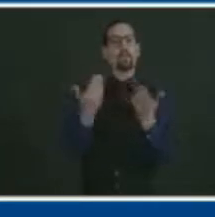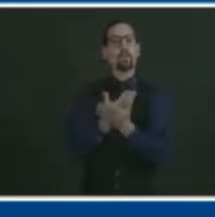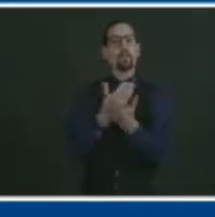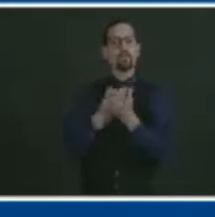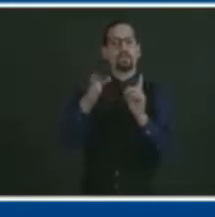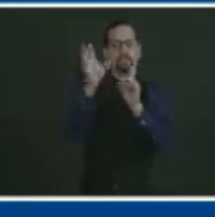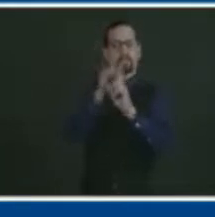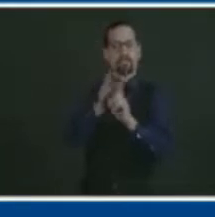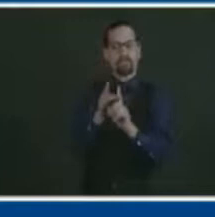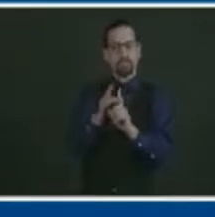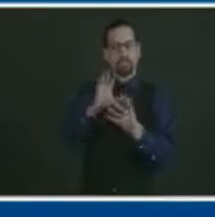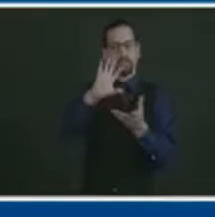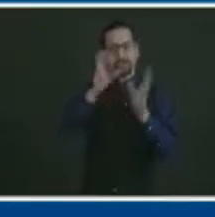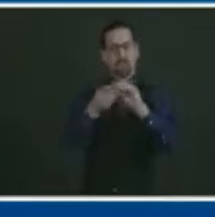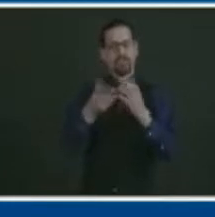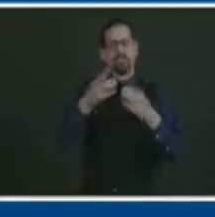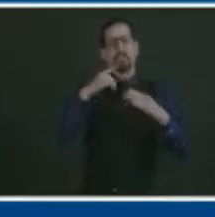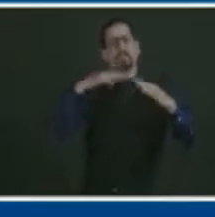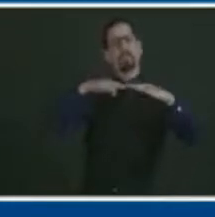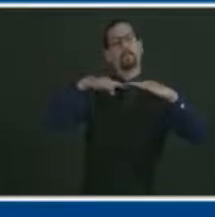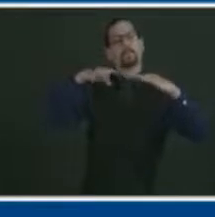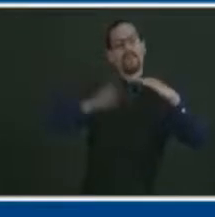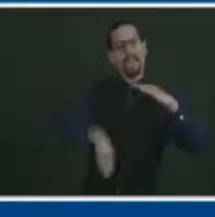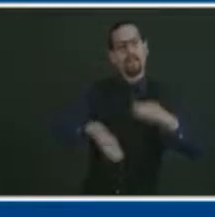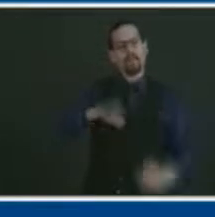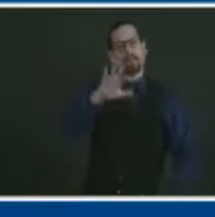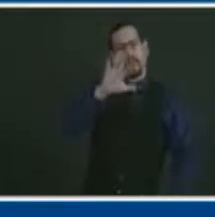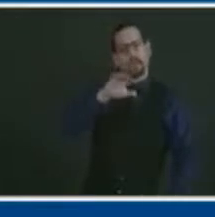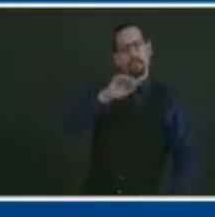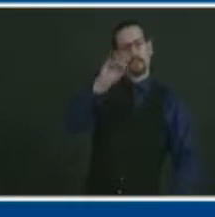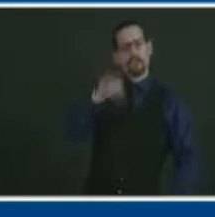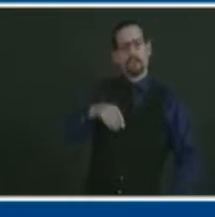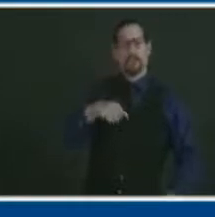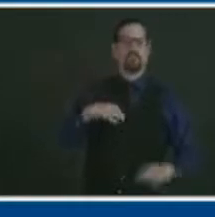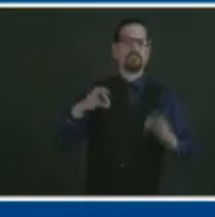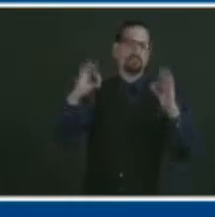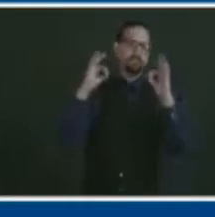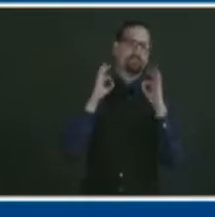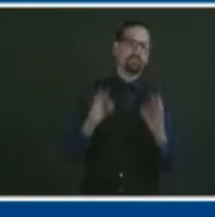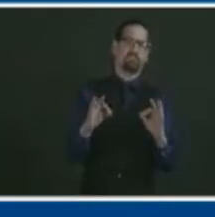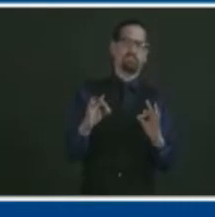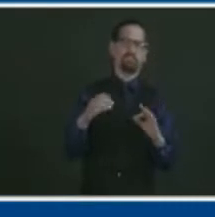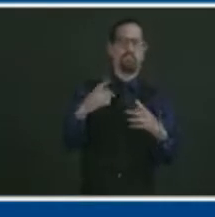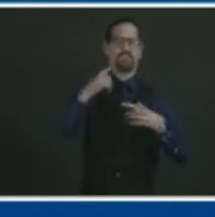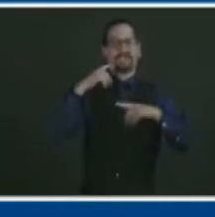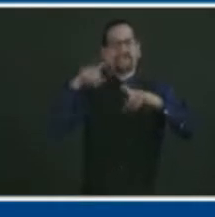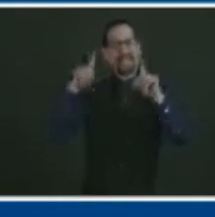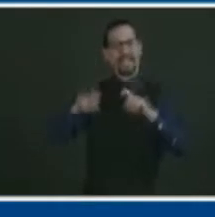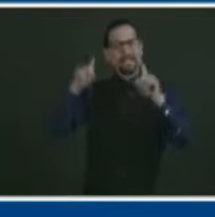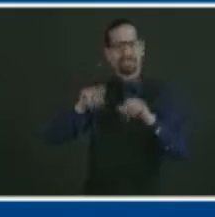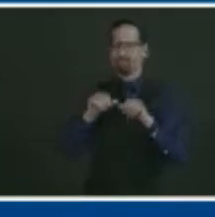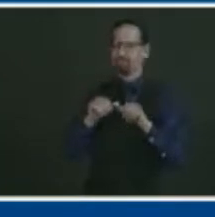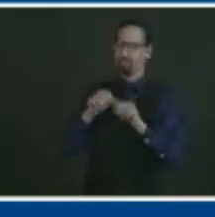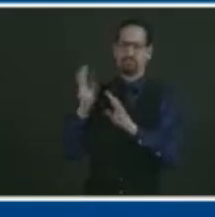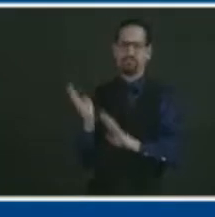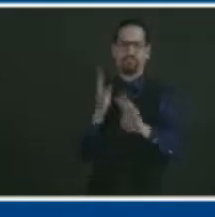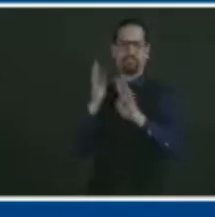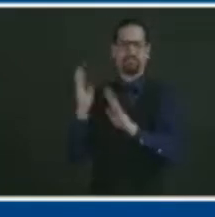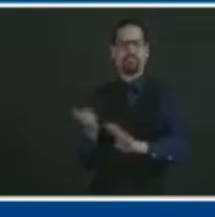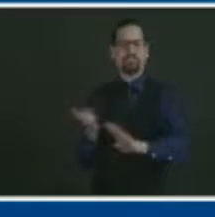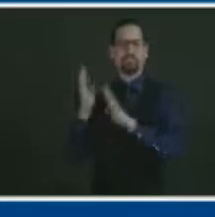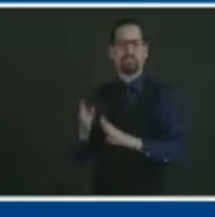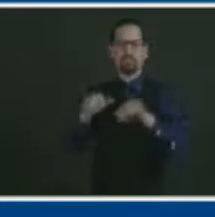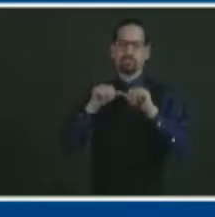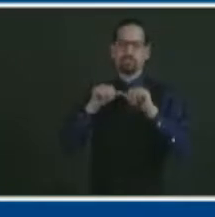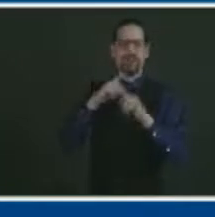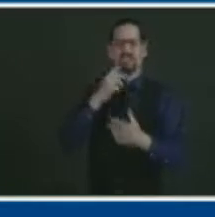is excellent. You know, our testing is increasing, still testing thousands of people a day, which is a good thing.